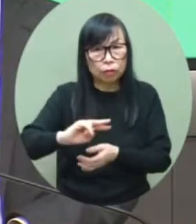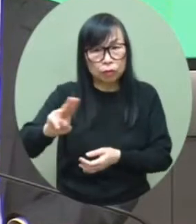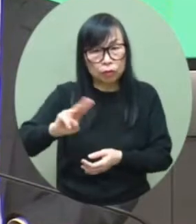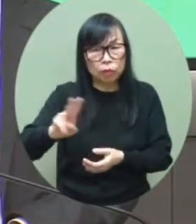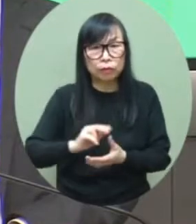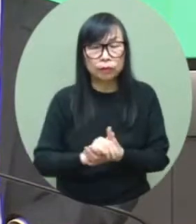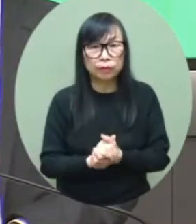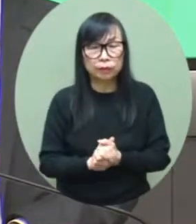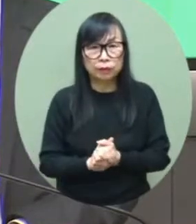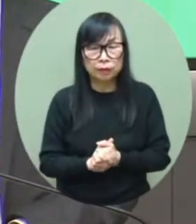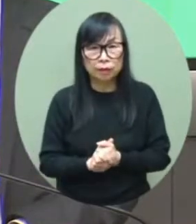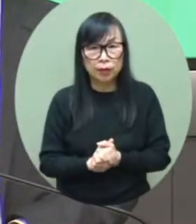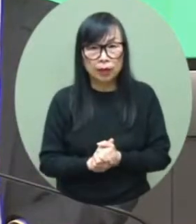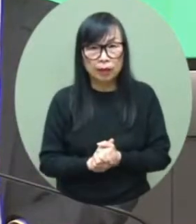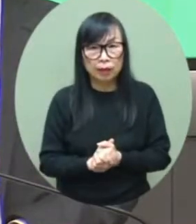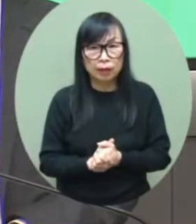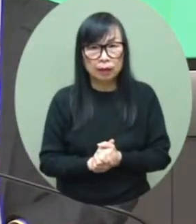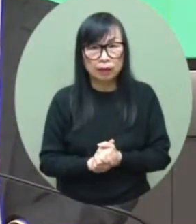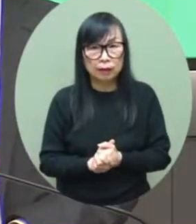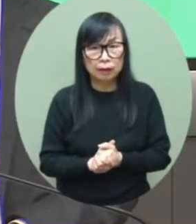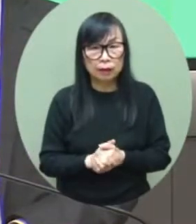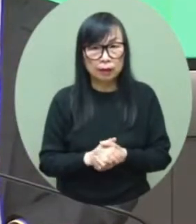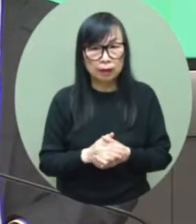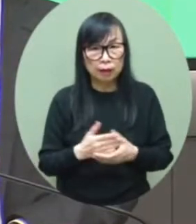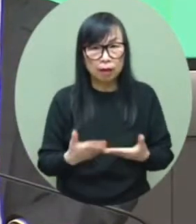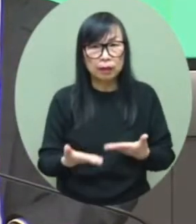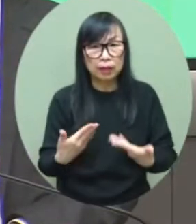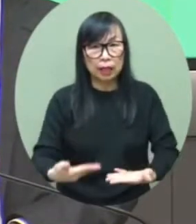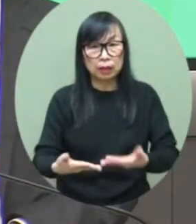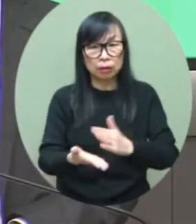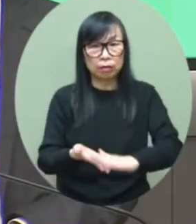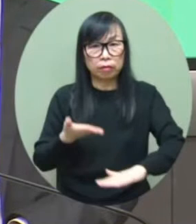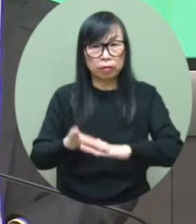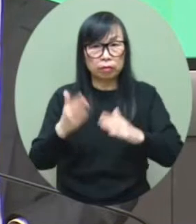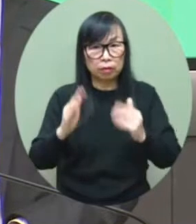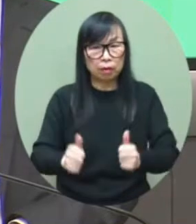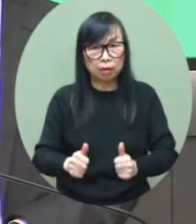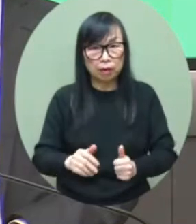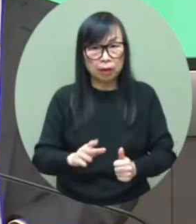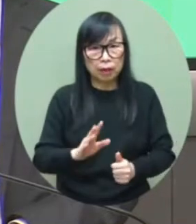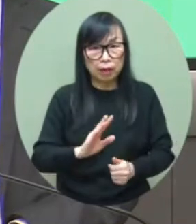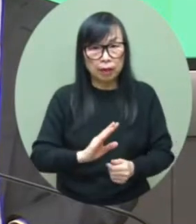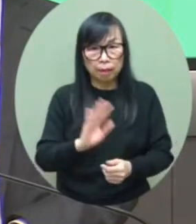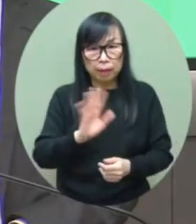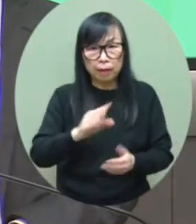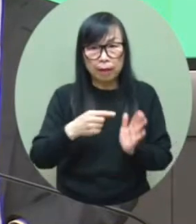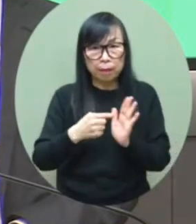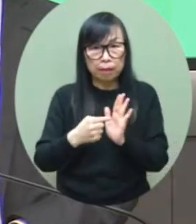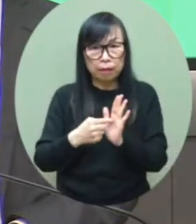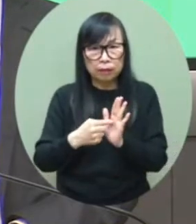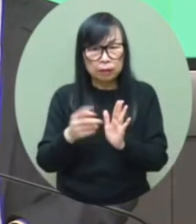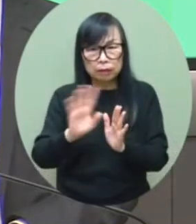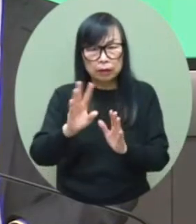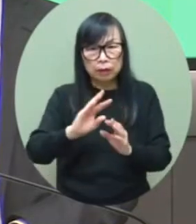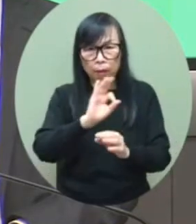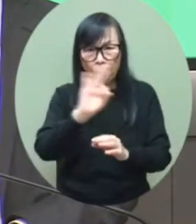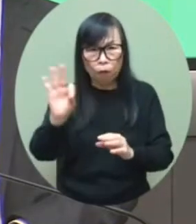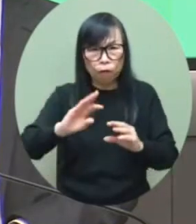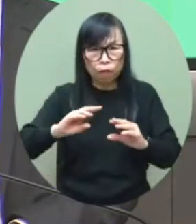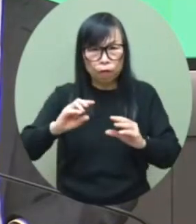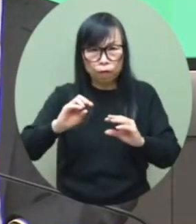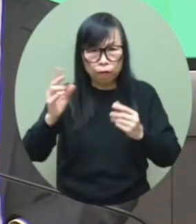the direction for most other countries around the world. So under the circumstance, we are returning